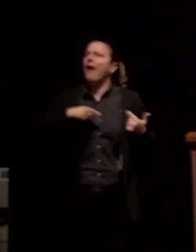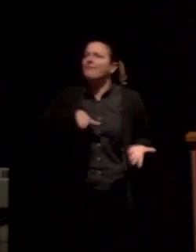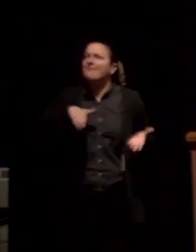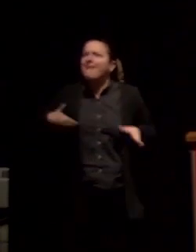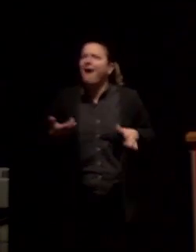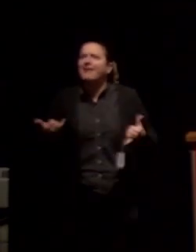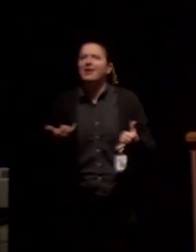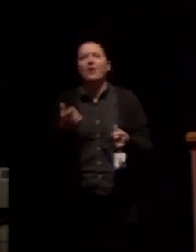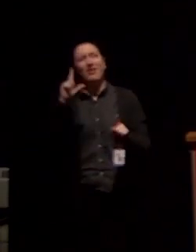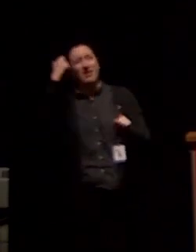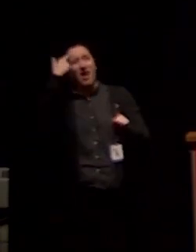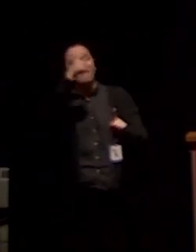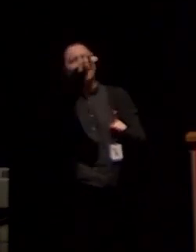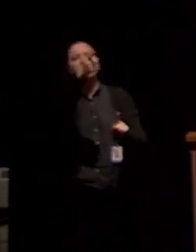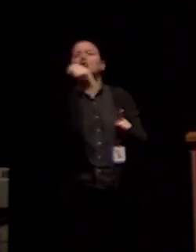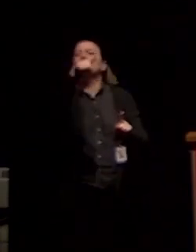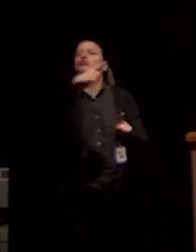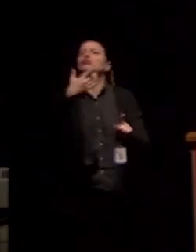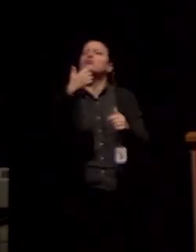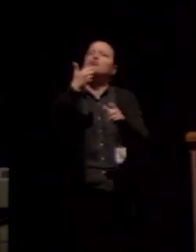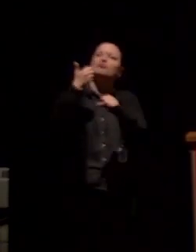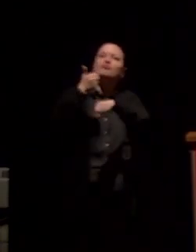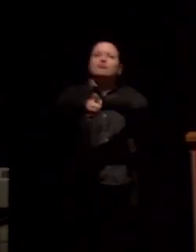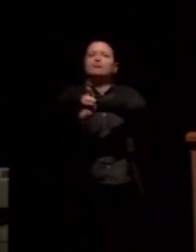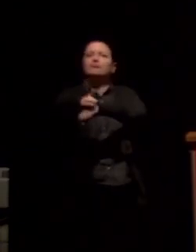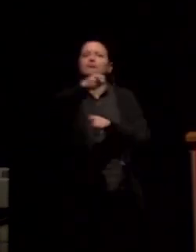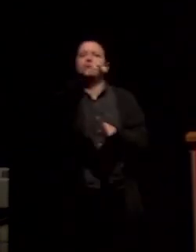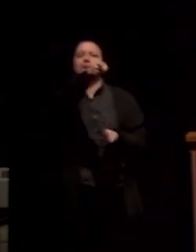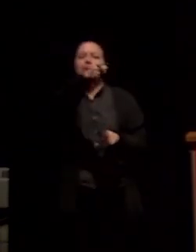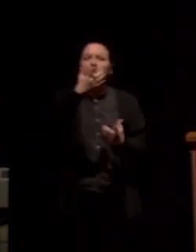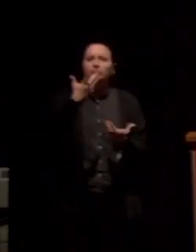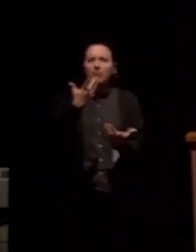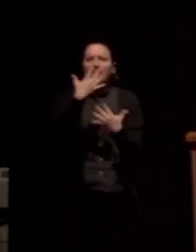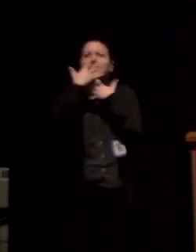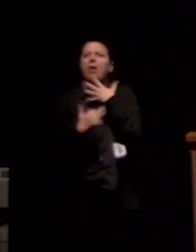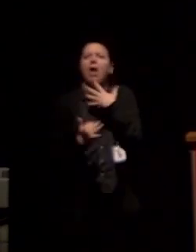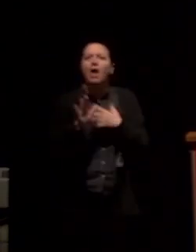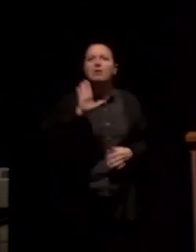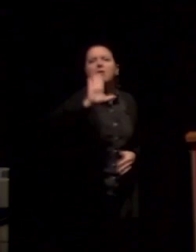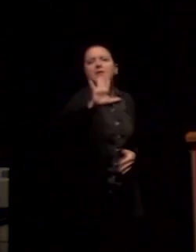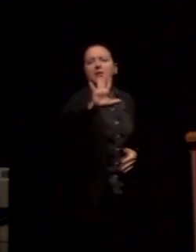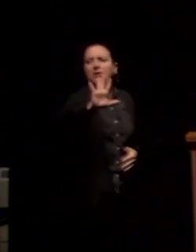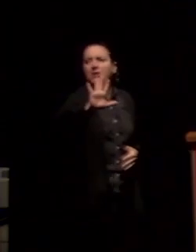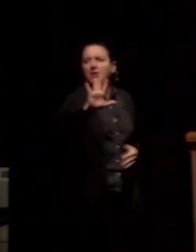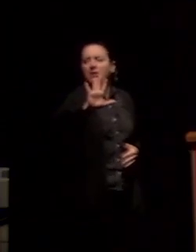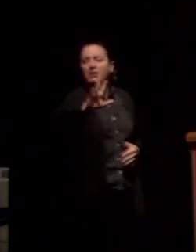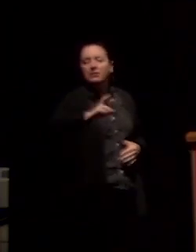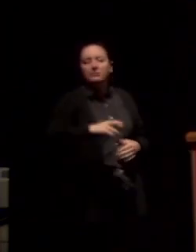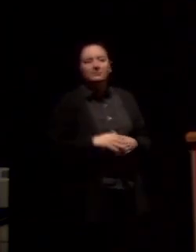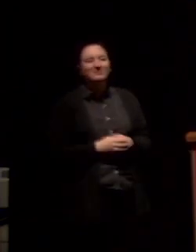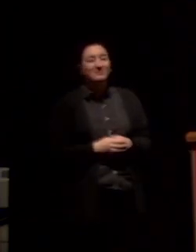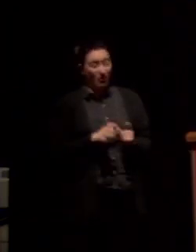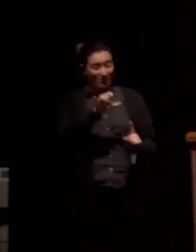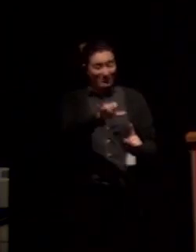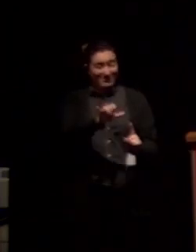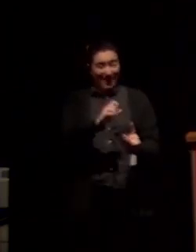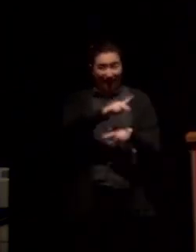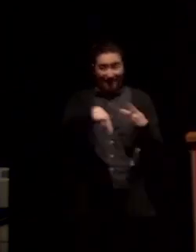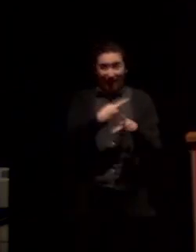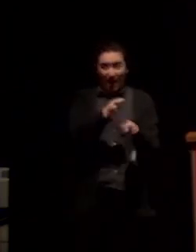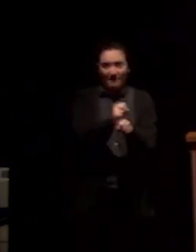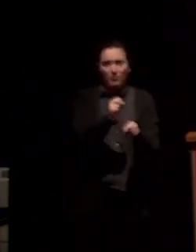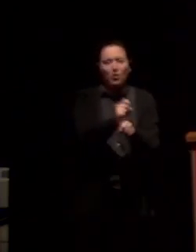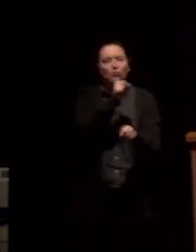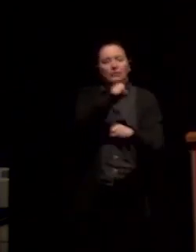of our chemical health and substance abuse work, redefined what it means to be a patient advocate. You know, people